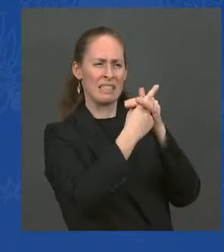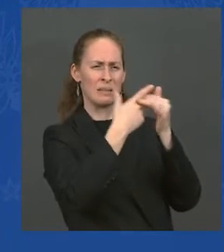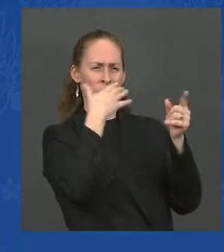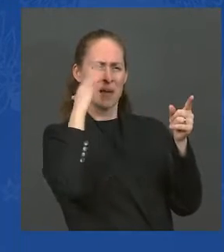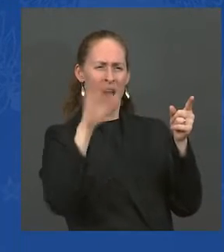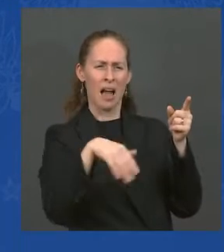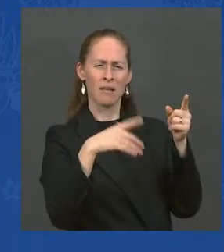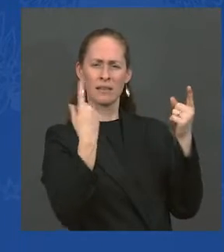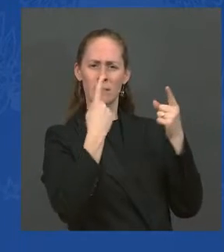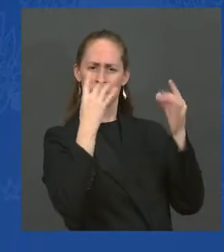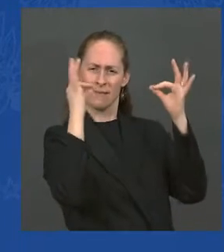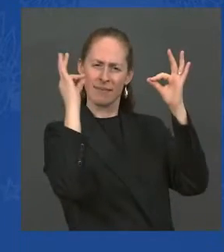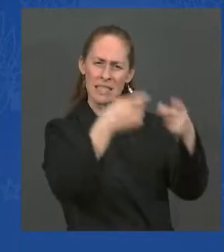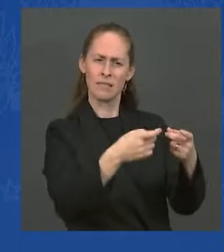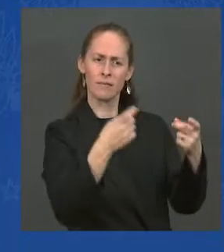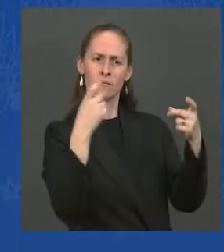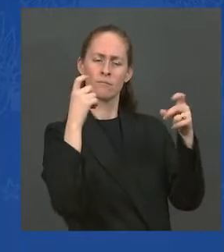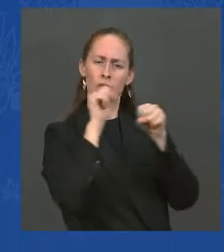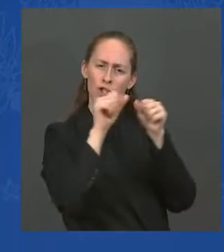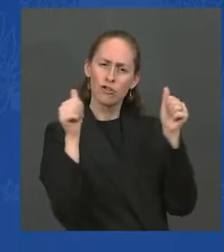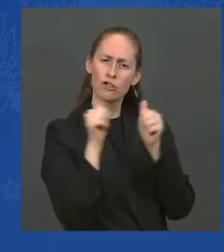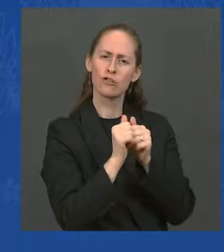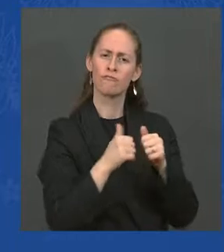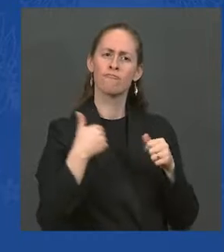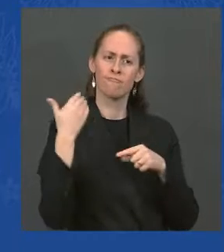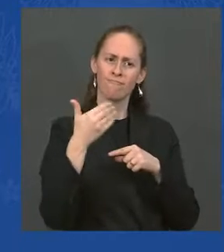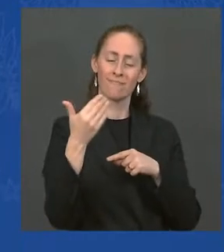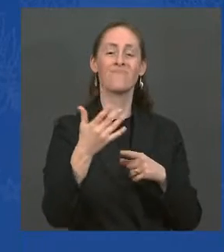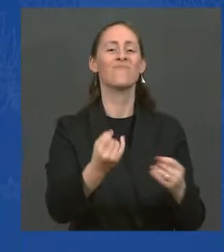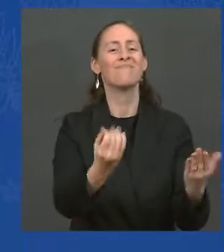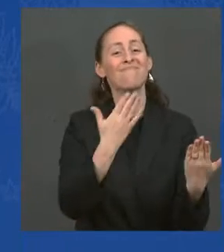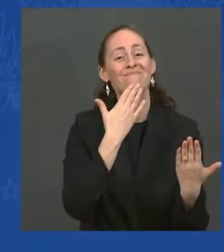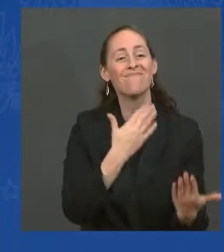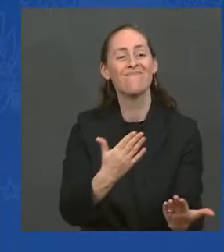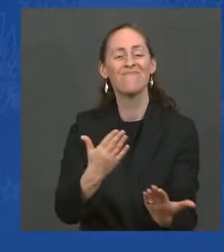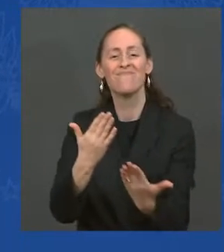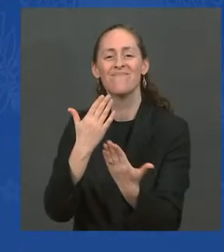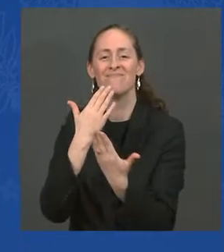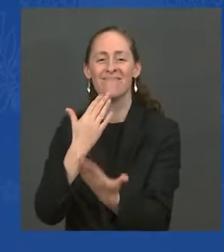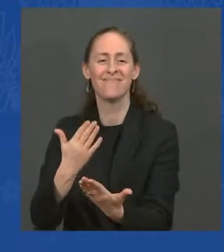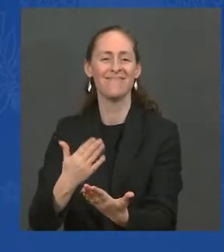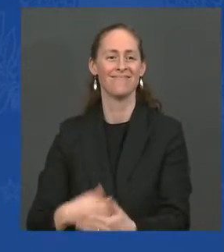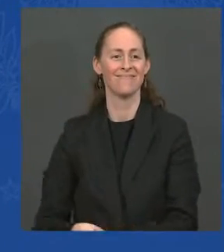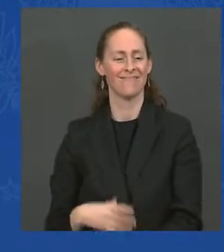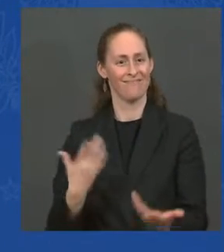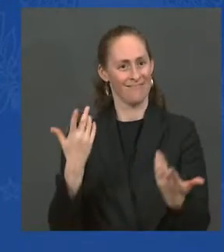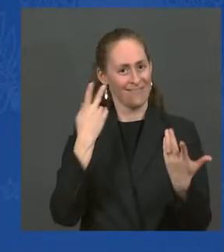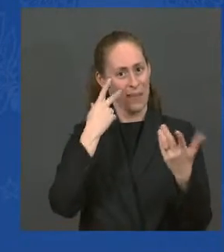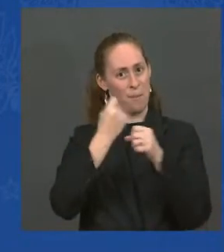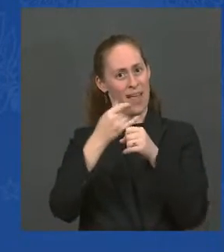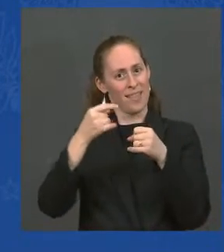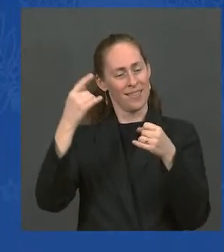Again, I want to thank everybody who's here today for what you did to make this possible. Thank you.